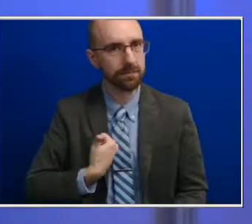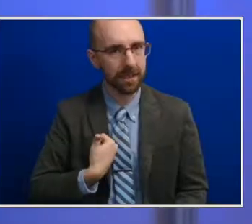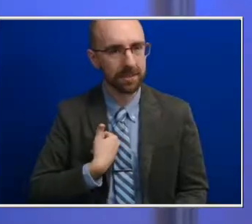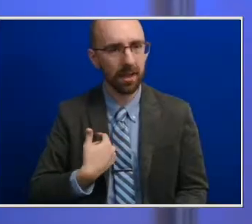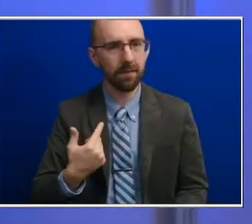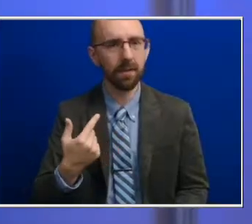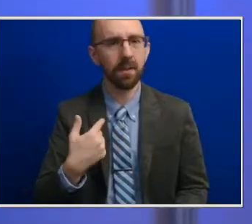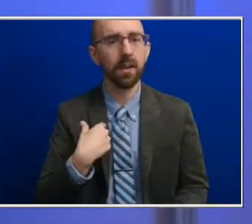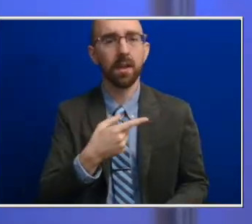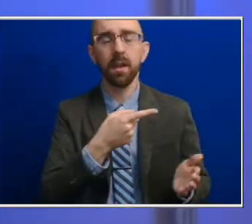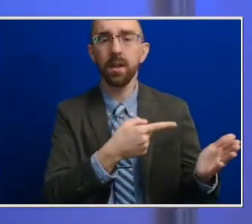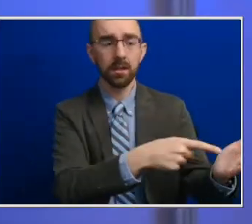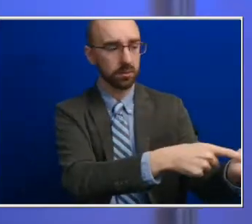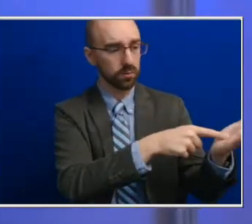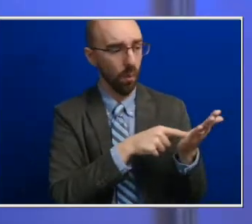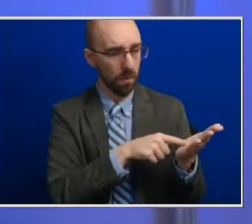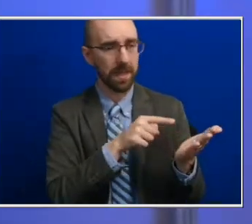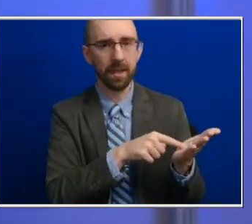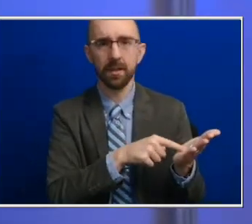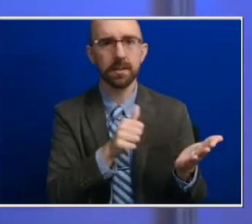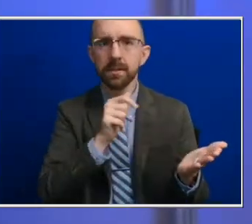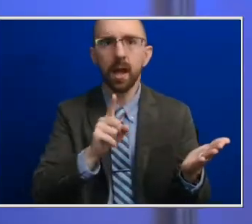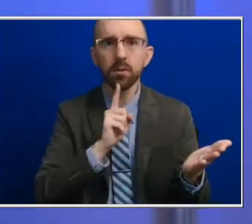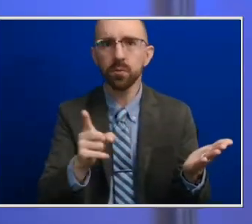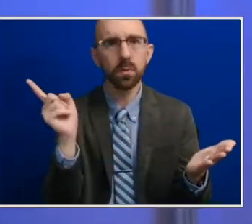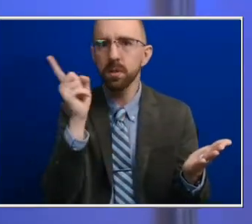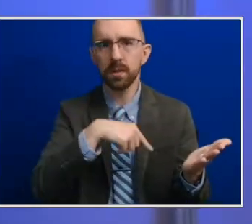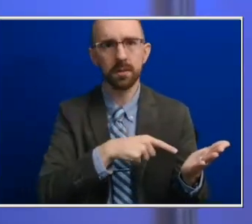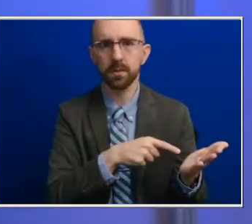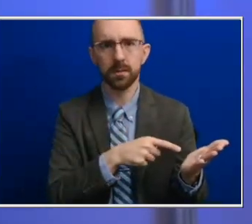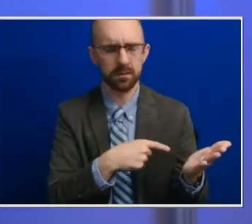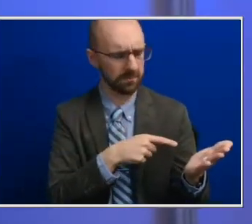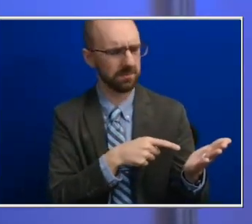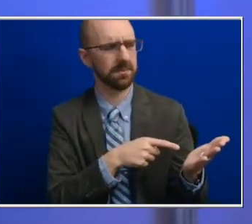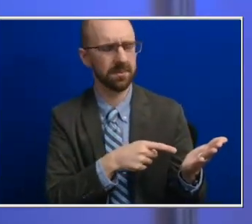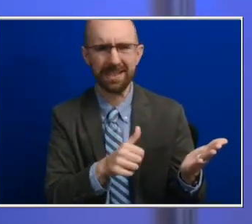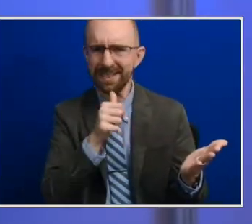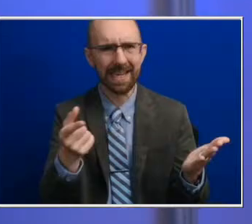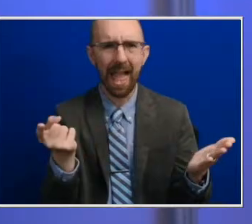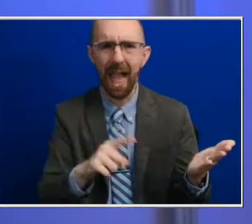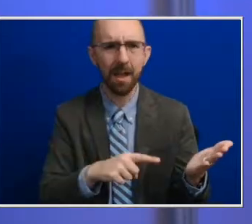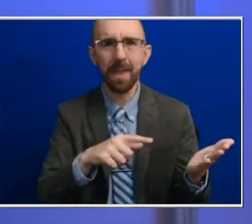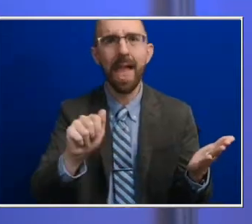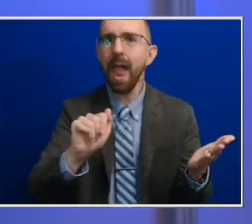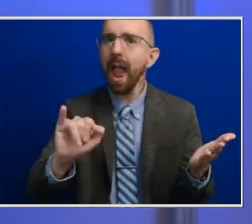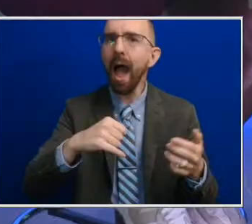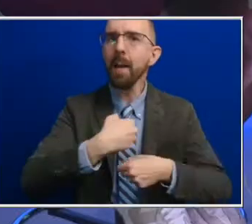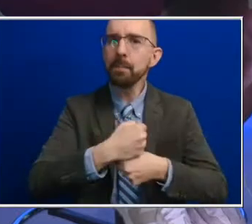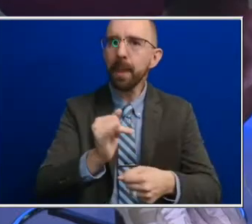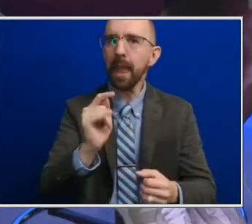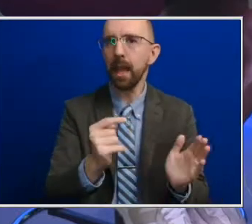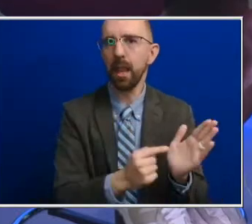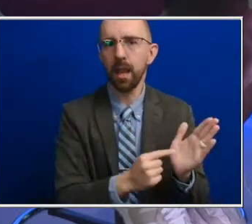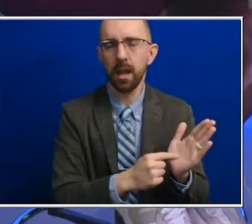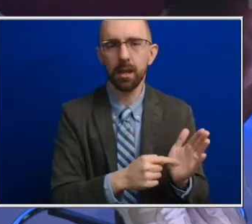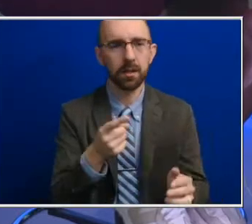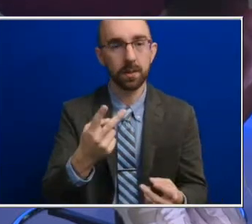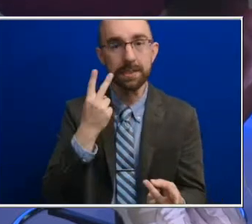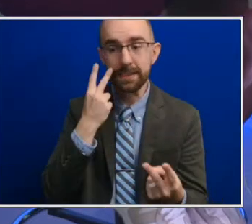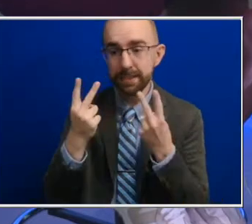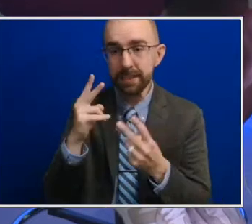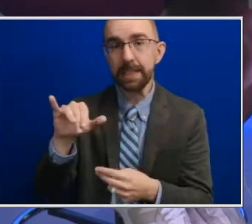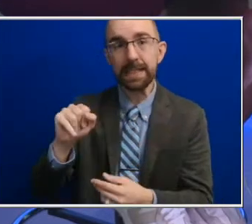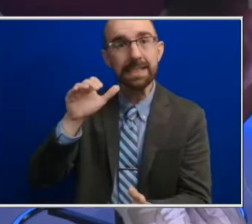He shows me a video of something that was not true. It didn't happen. Generative AI. Seeing is no longer believing. Correct. Seeing